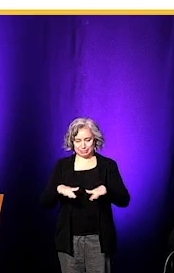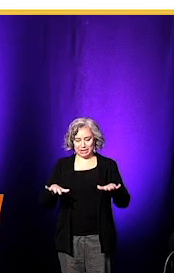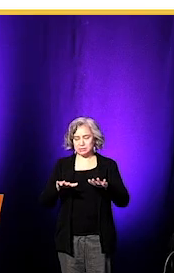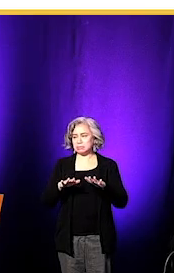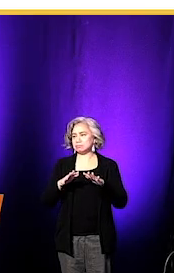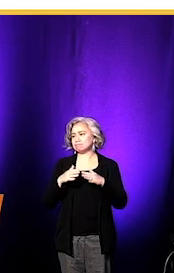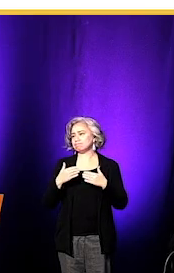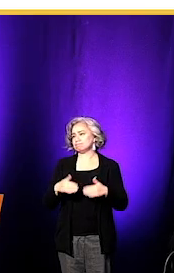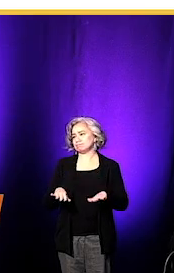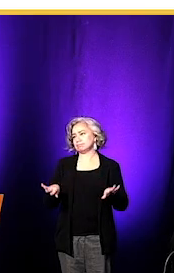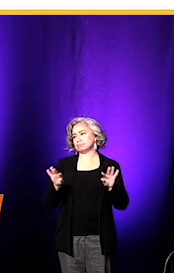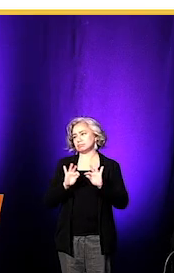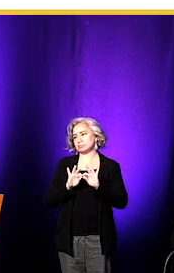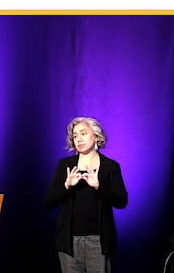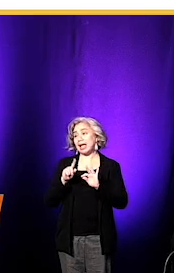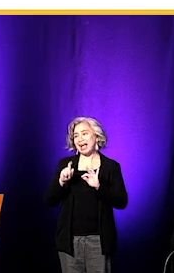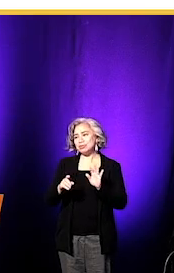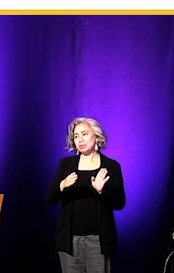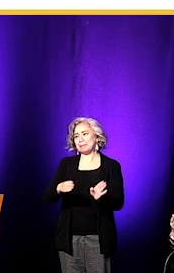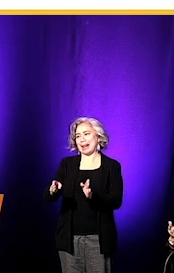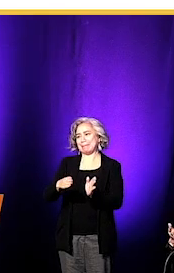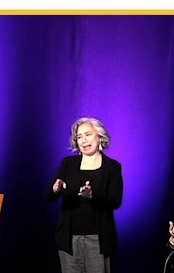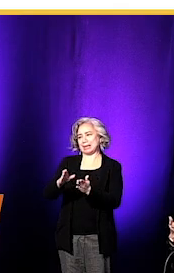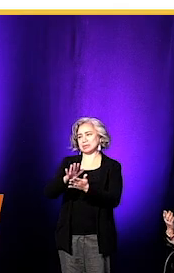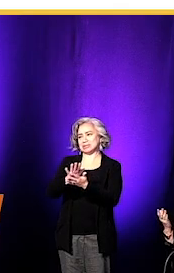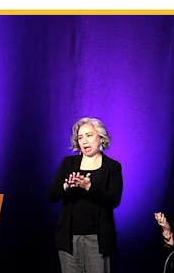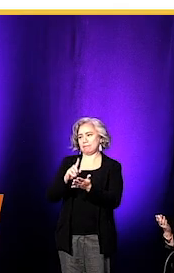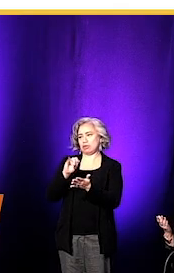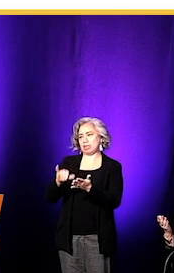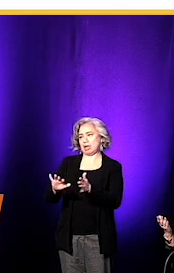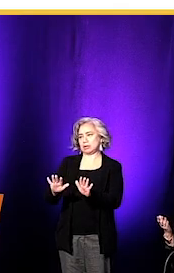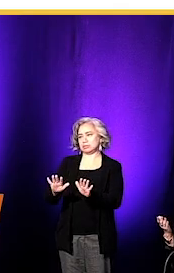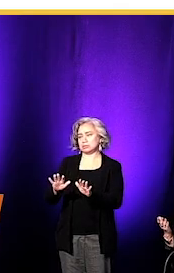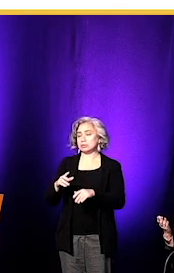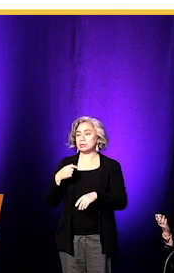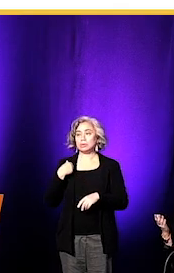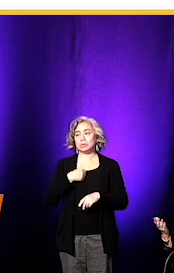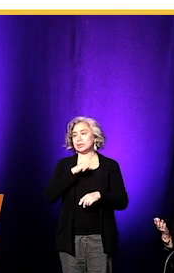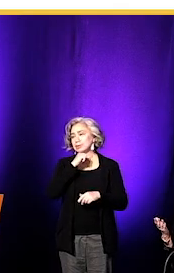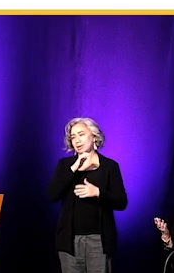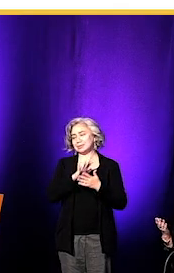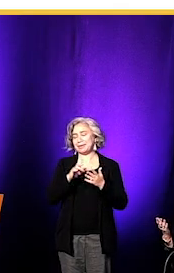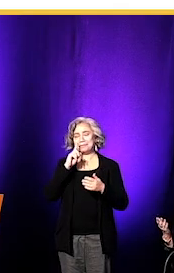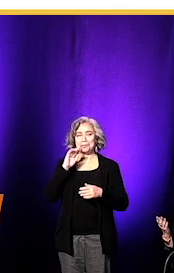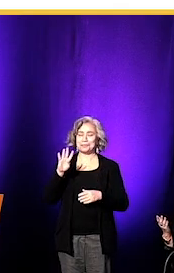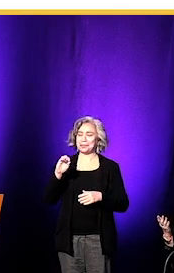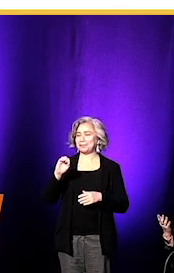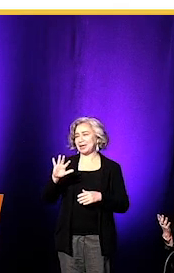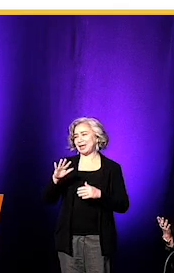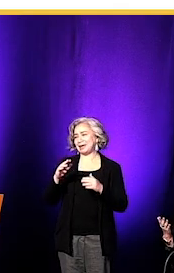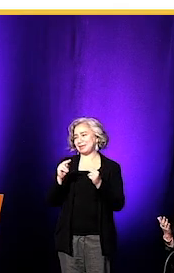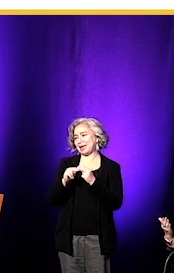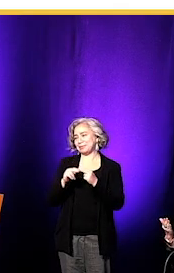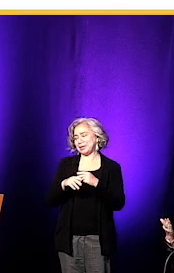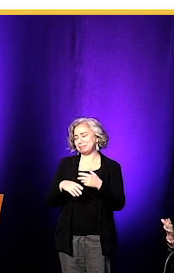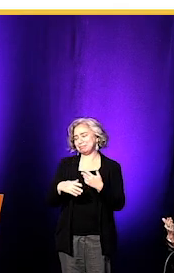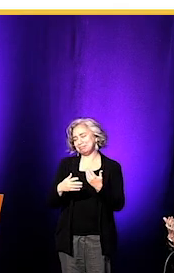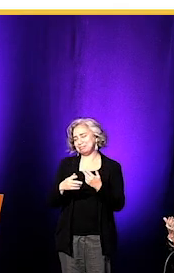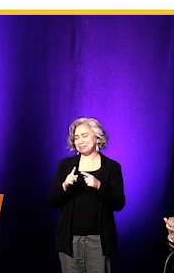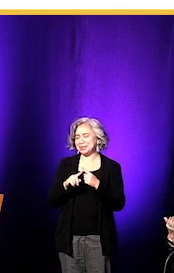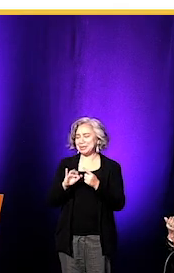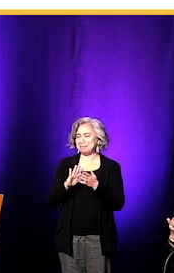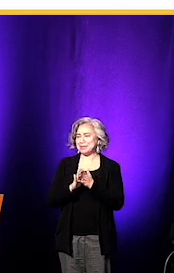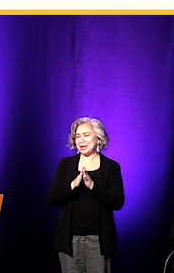to design for that. You have to, now we didn't design for the 405, but wow, did it become a cool learning site,